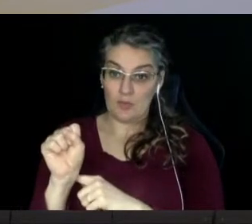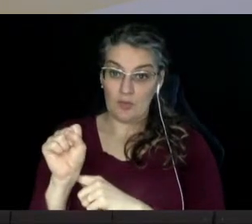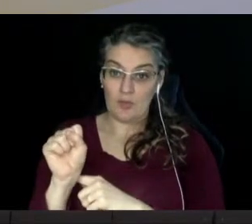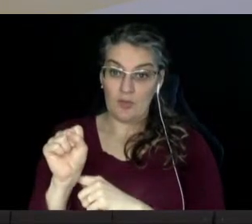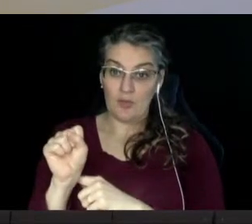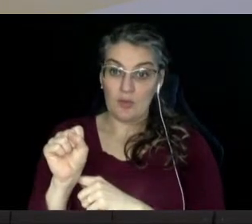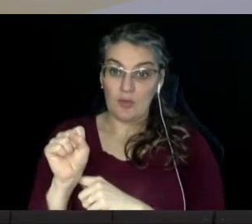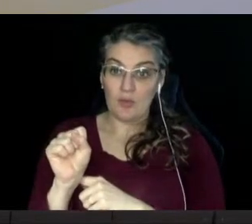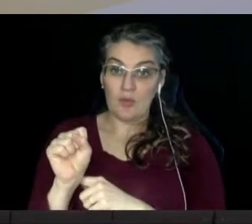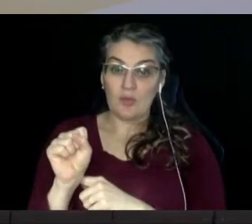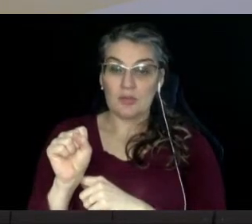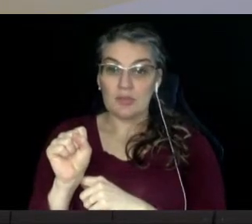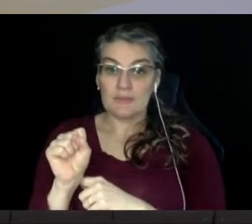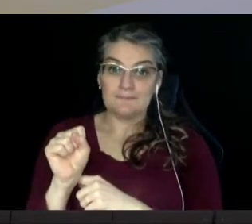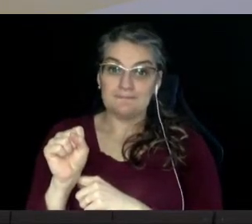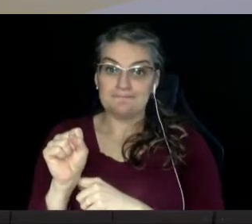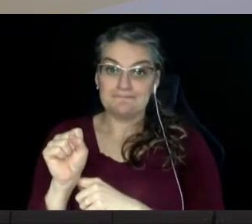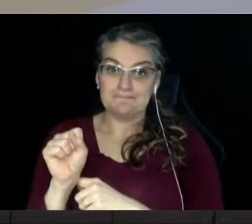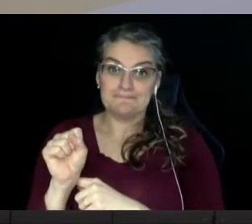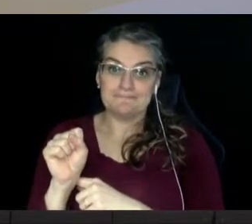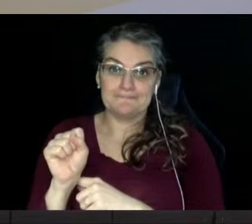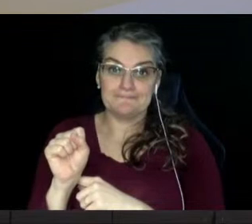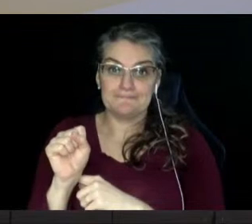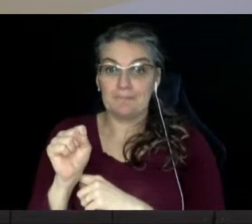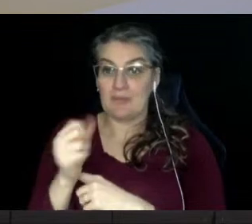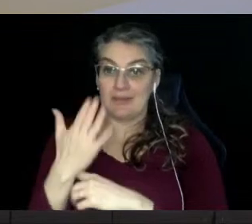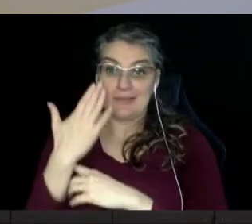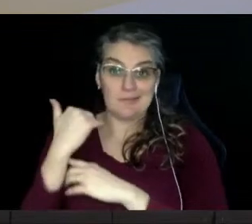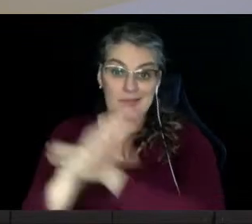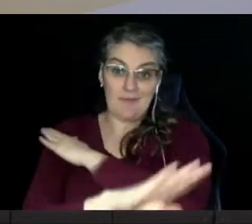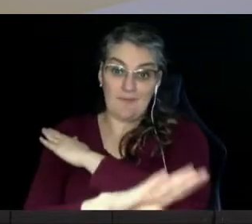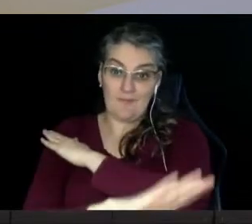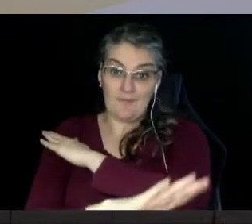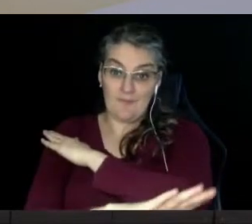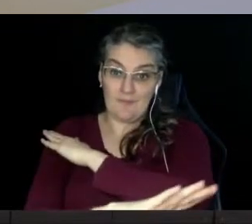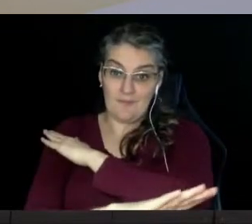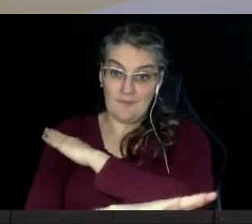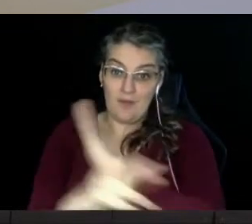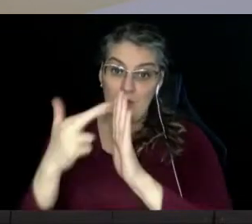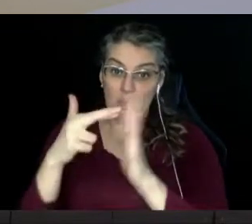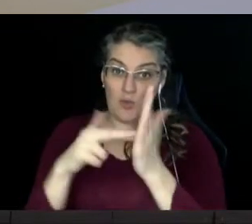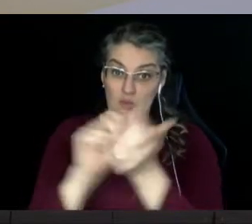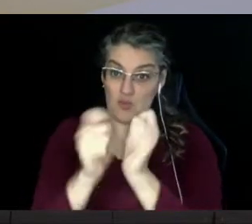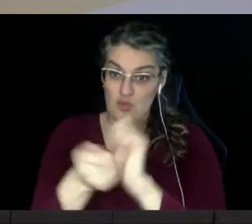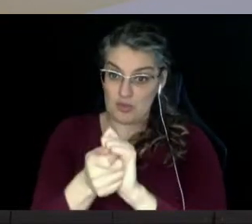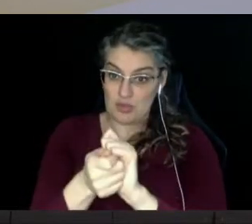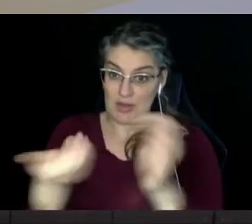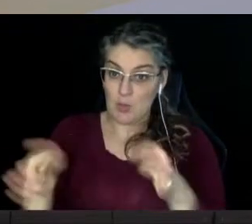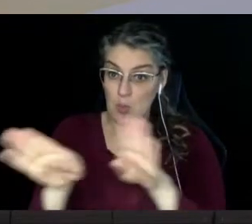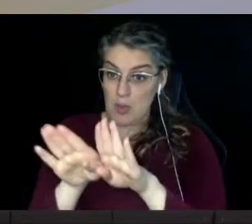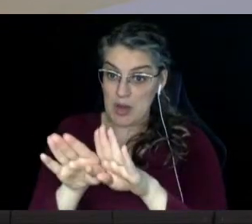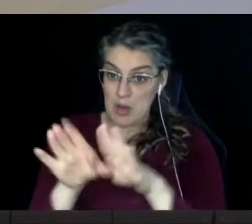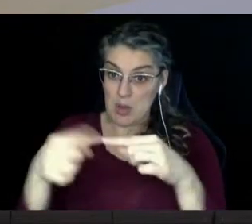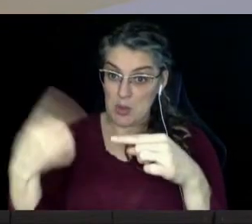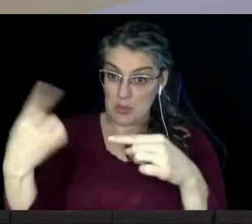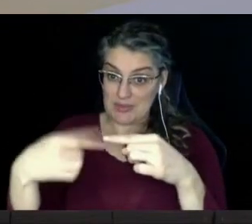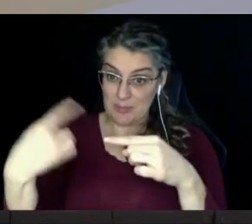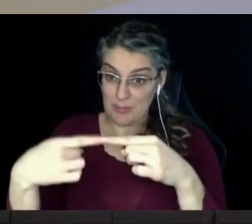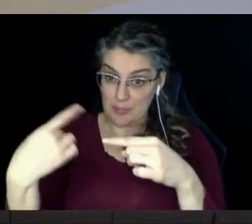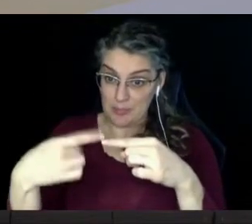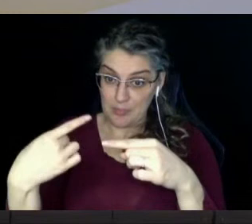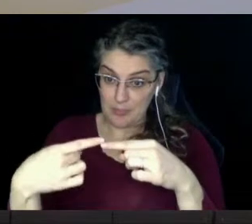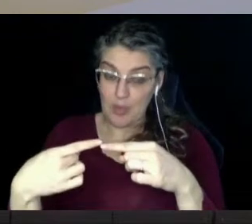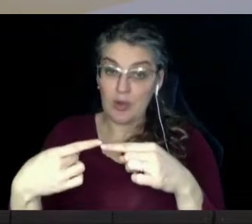even since the fall when things changed with the Atlantic bubble, have at various times, based on